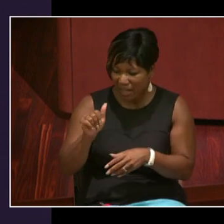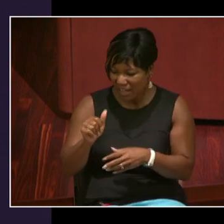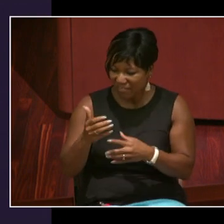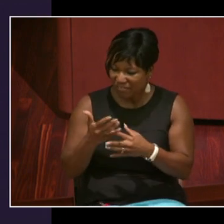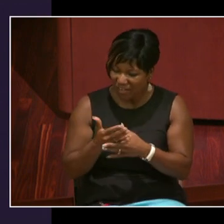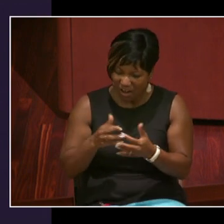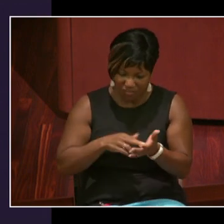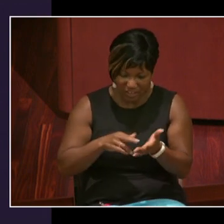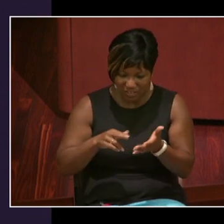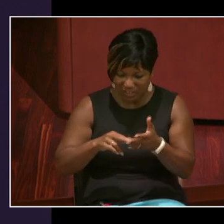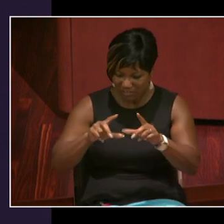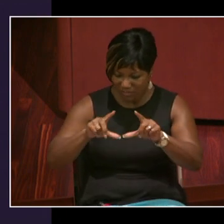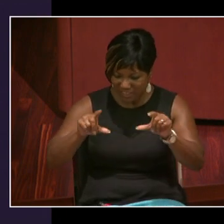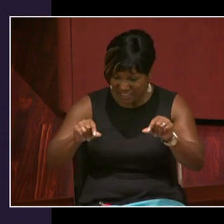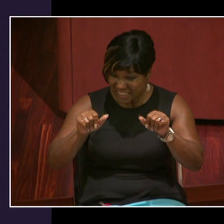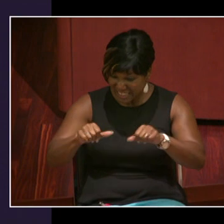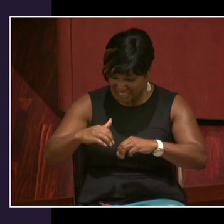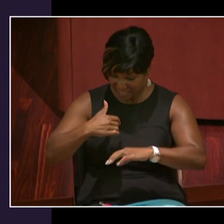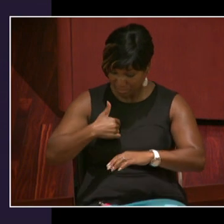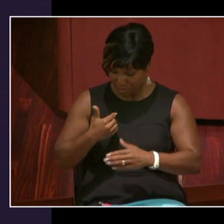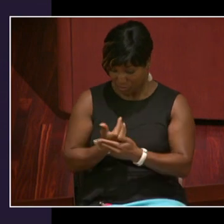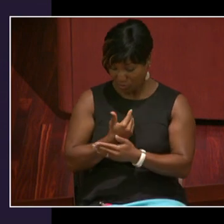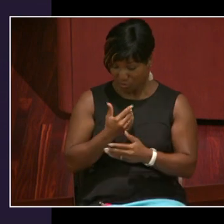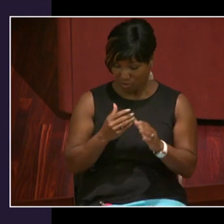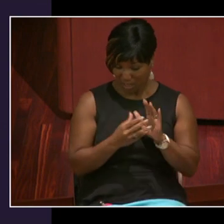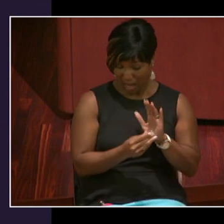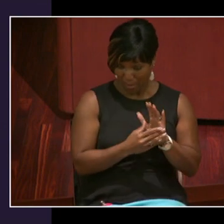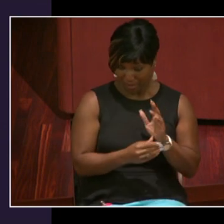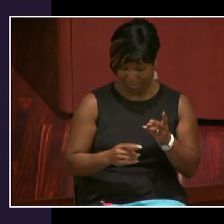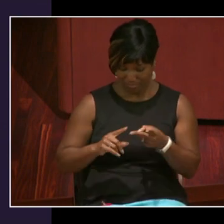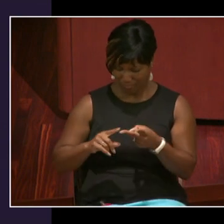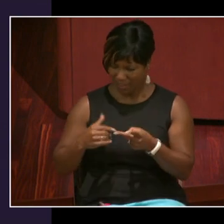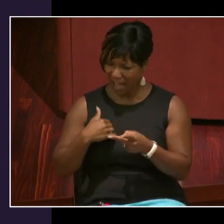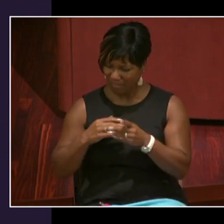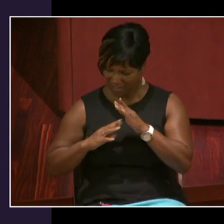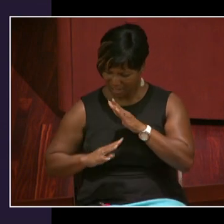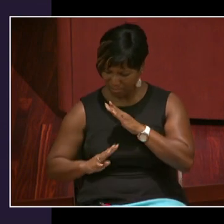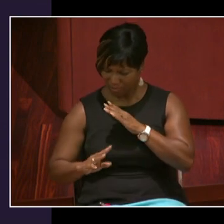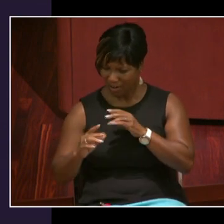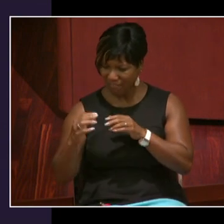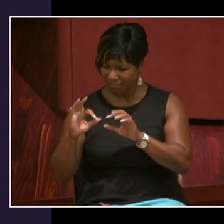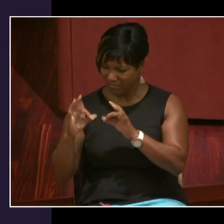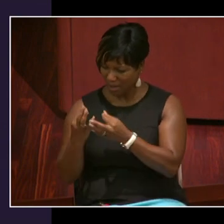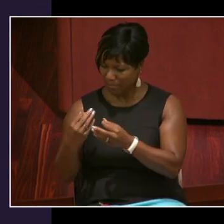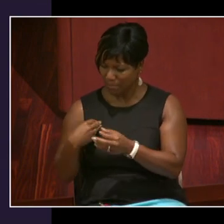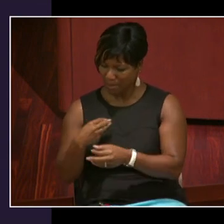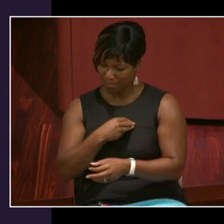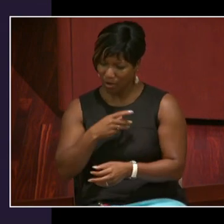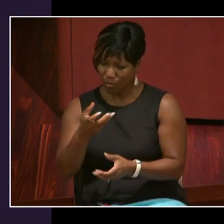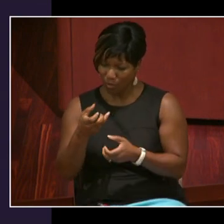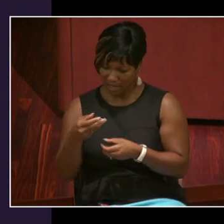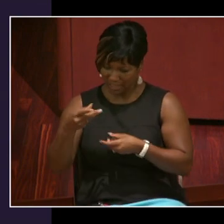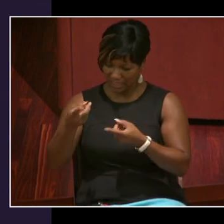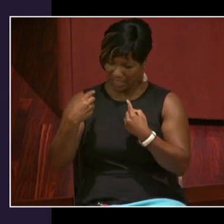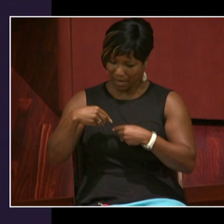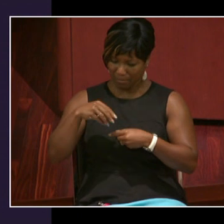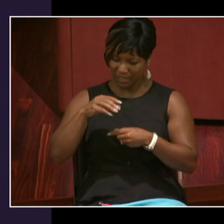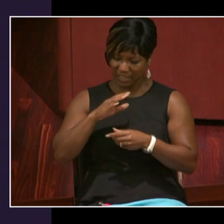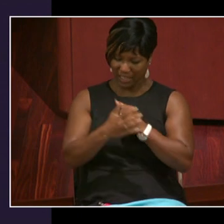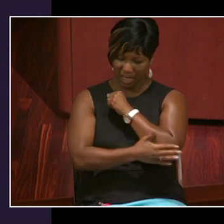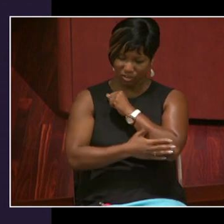send me a new copy? To, I have an immigrant relative who'd like to enter the country and I'd like to work on their